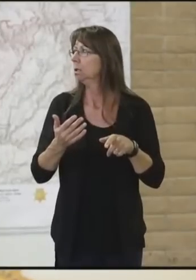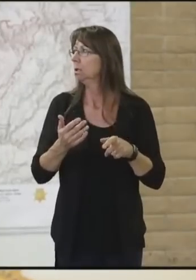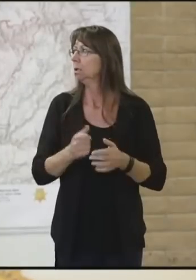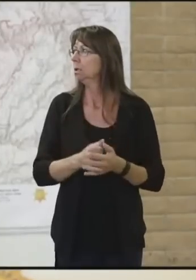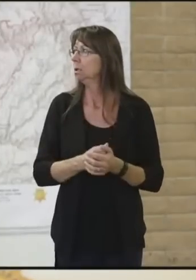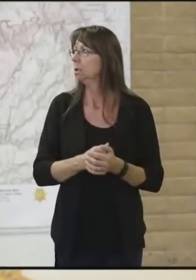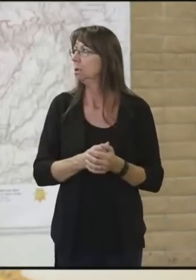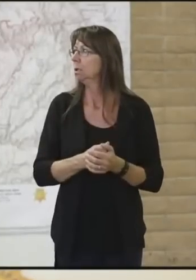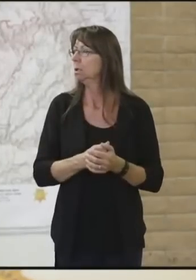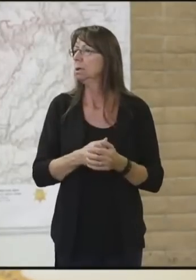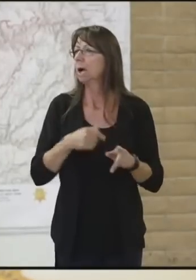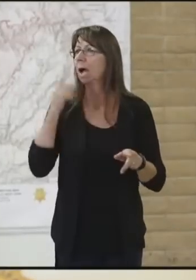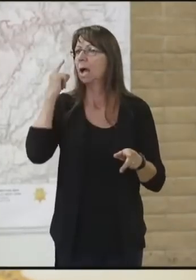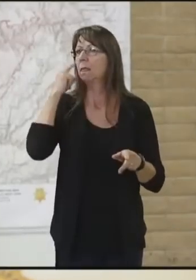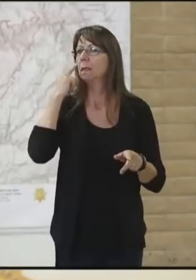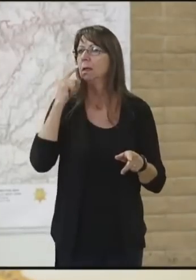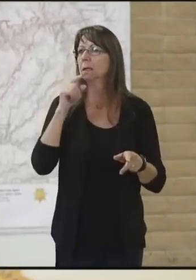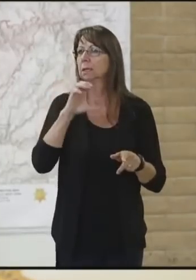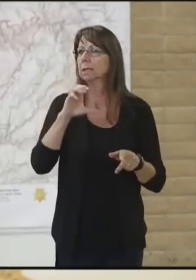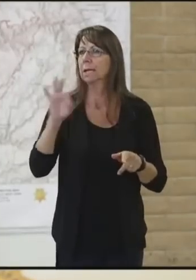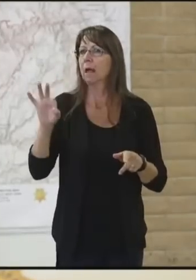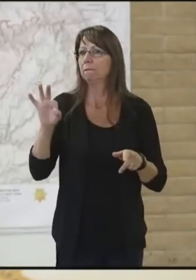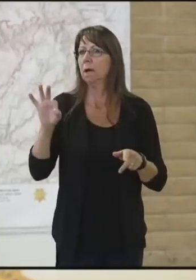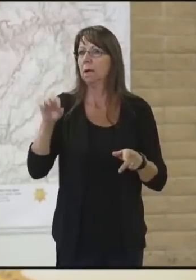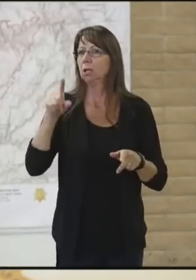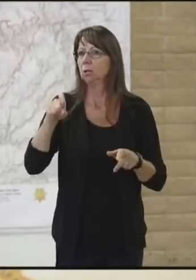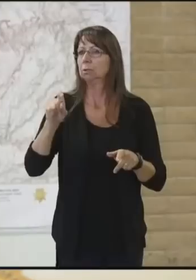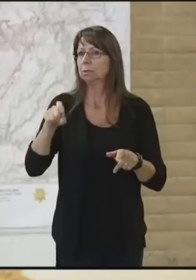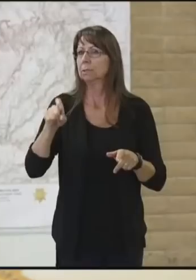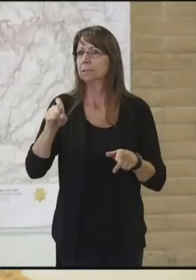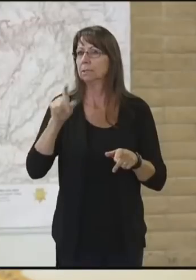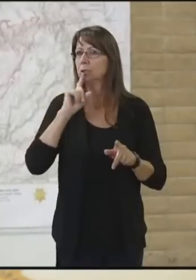It sounds like a question for fire, I wouldn't be able to answer that.